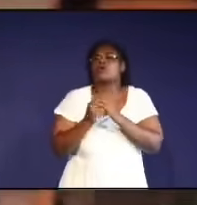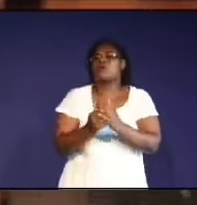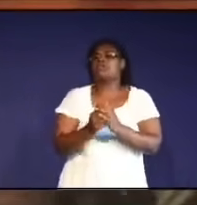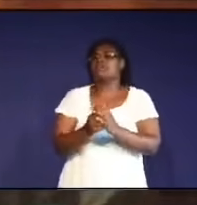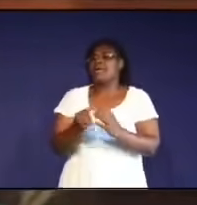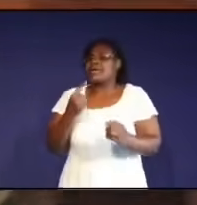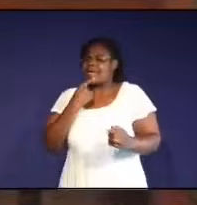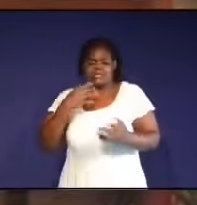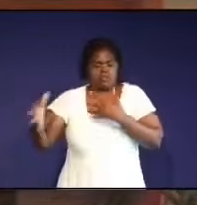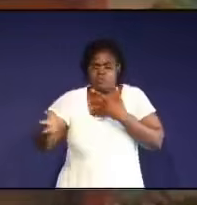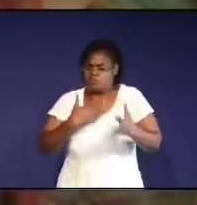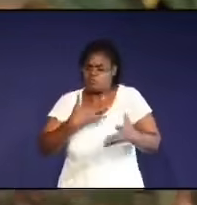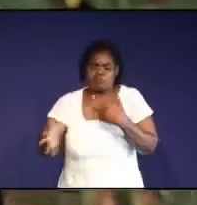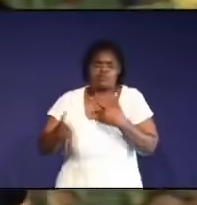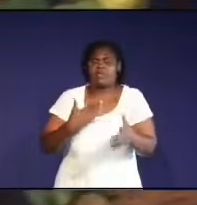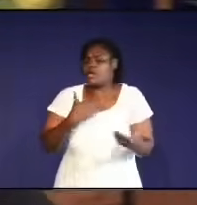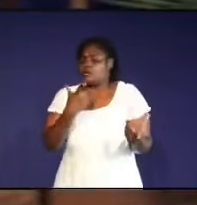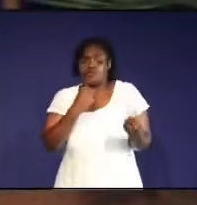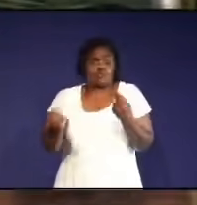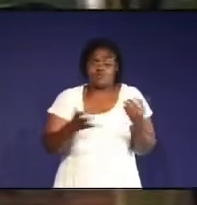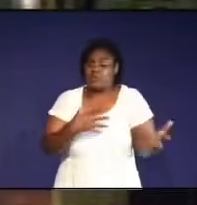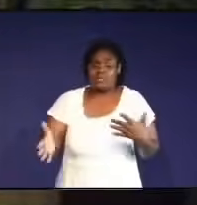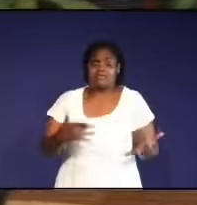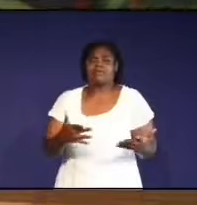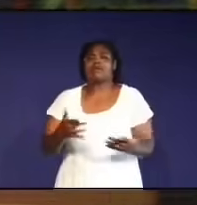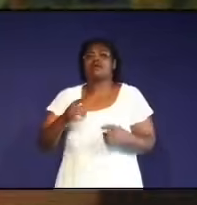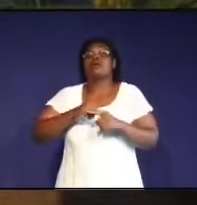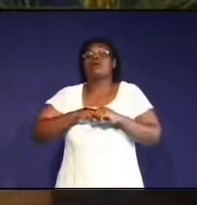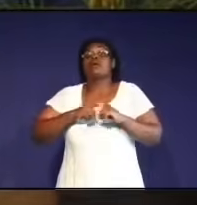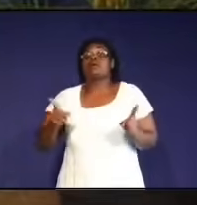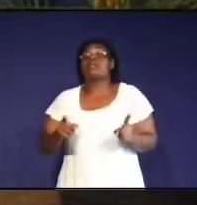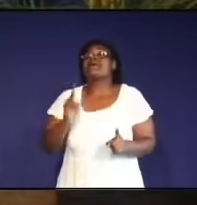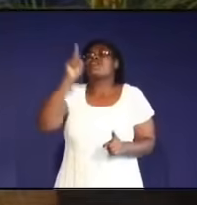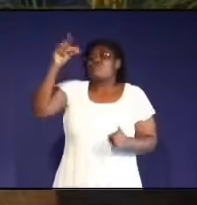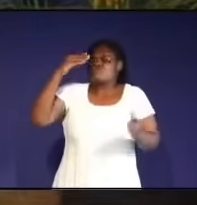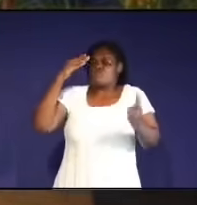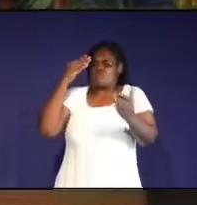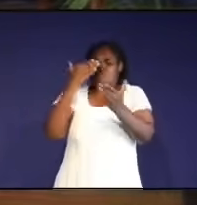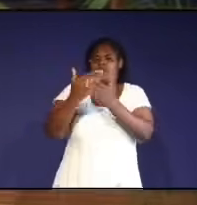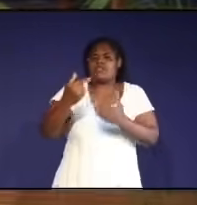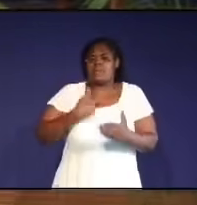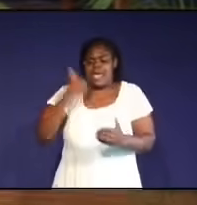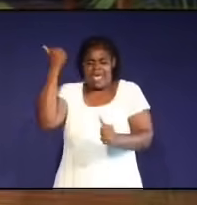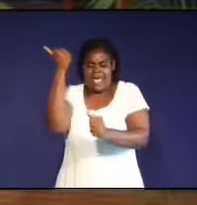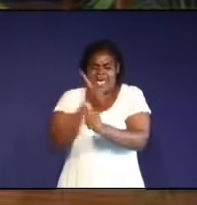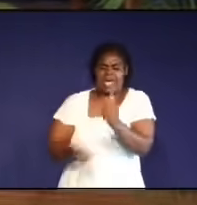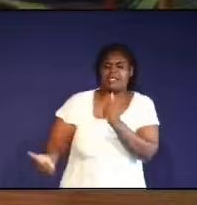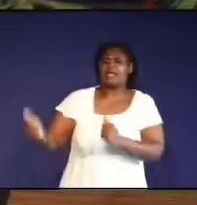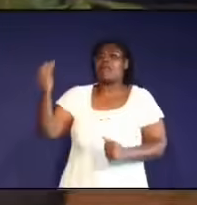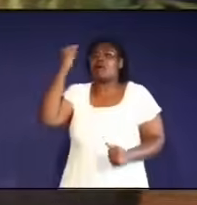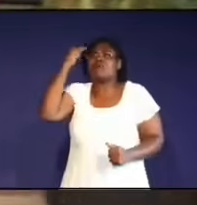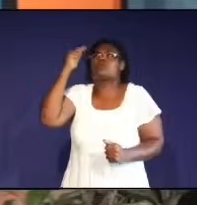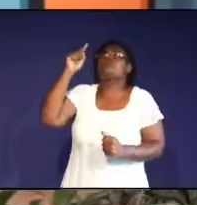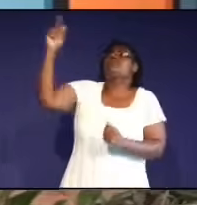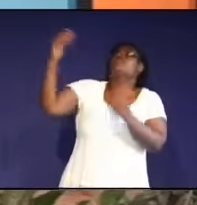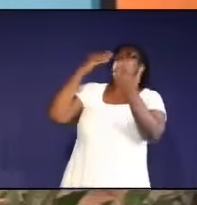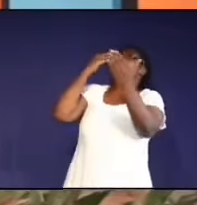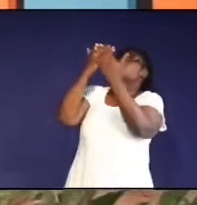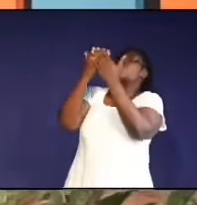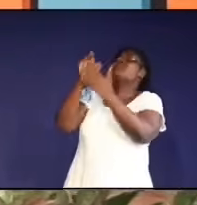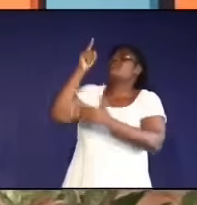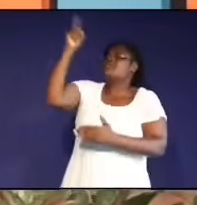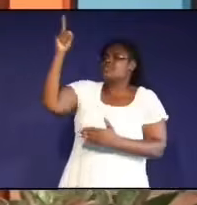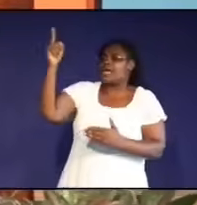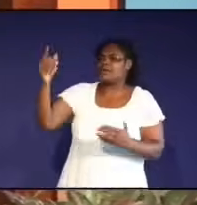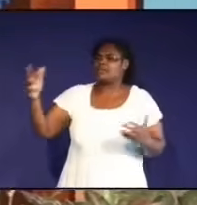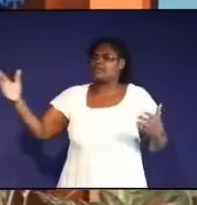can say what you want. You can do what you want. He's been too good to me. Every time I think of the goodness of